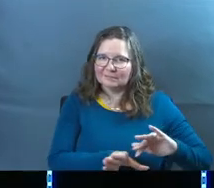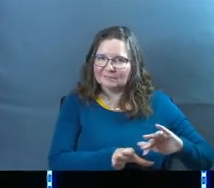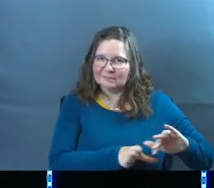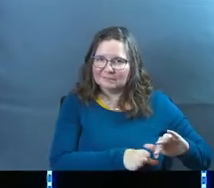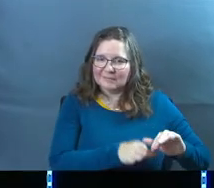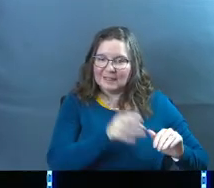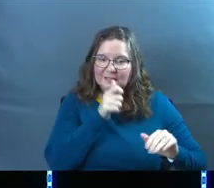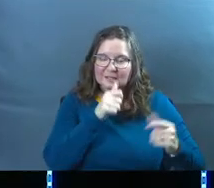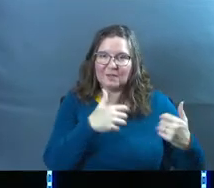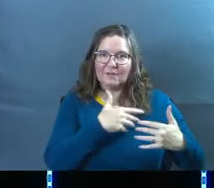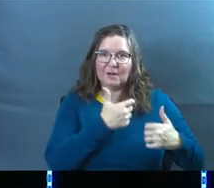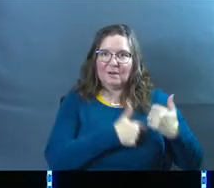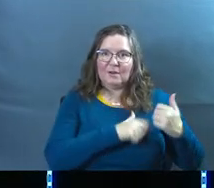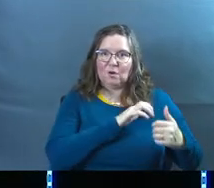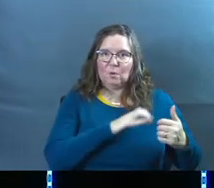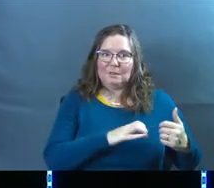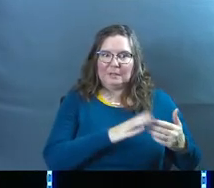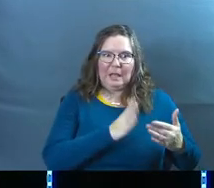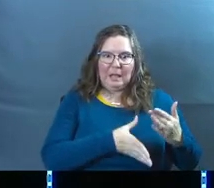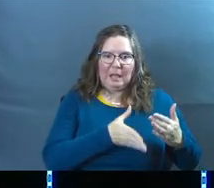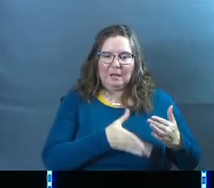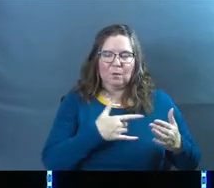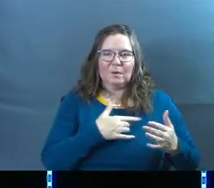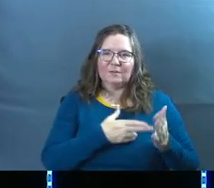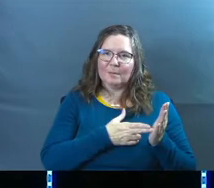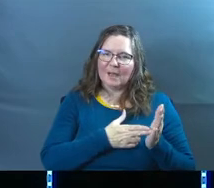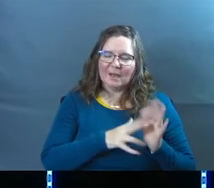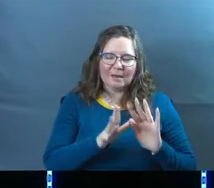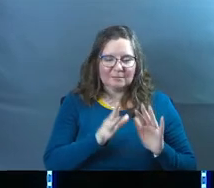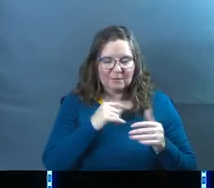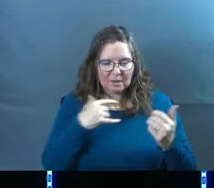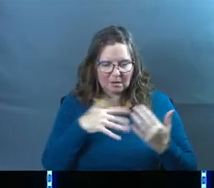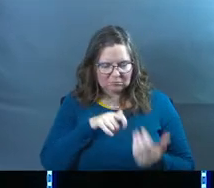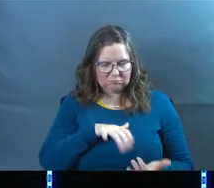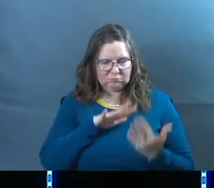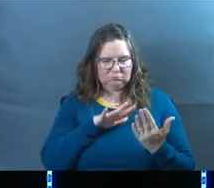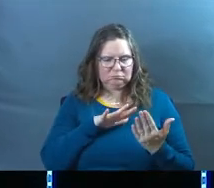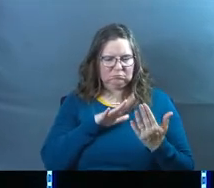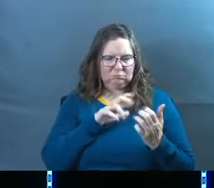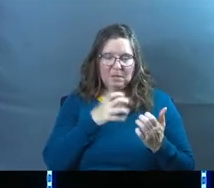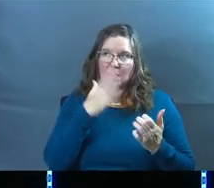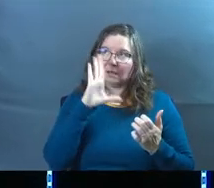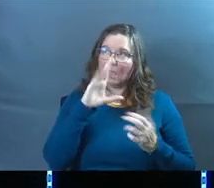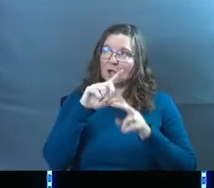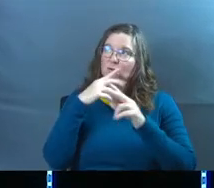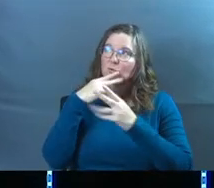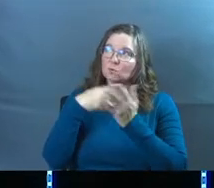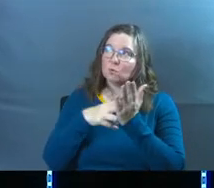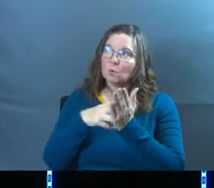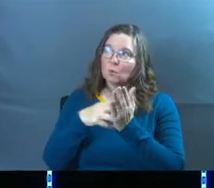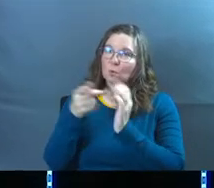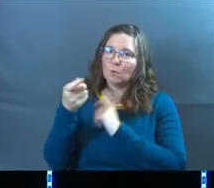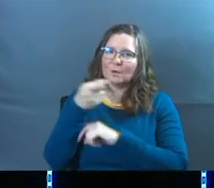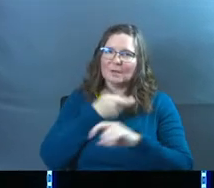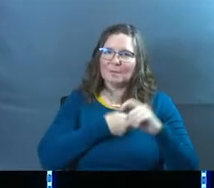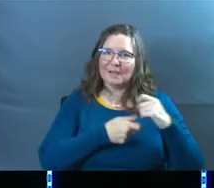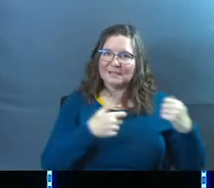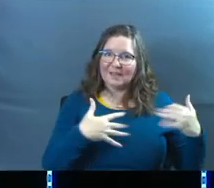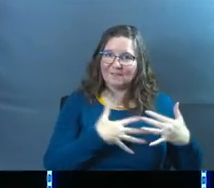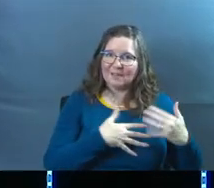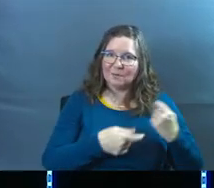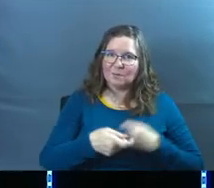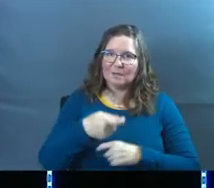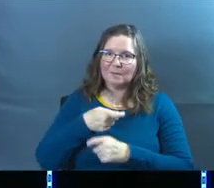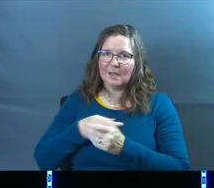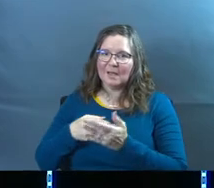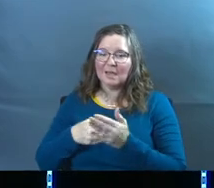it's the secret fear of every Christian. And we've got to be honest with that fear. We've got to let the truth of God replace that fear.